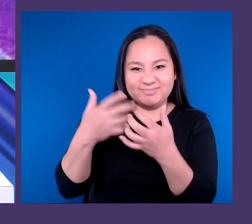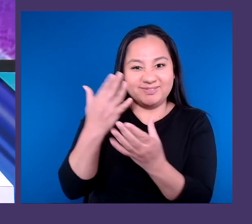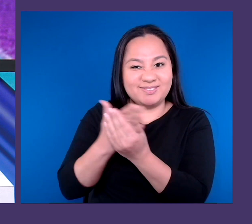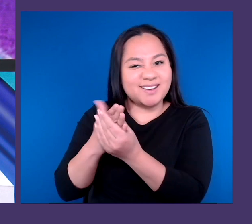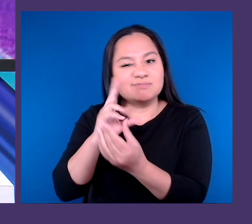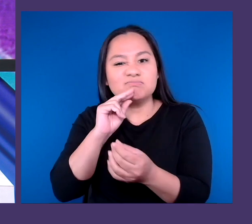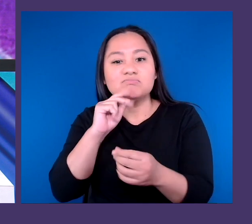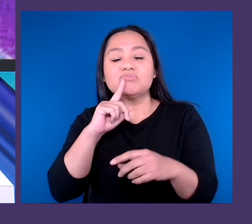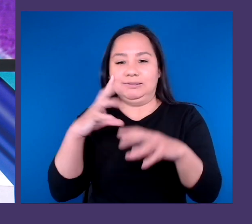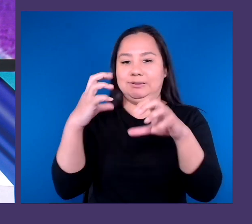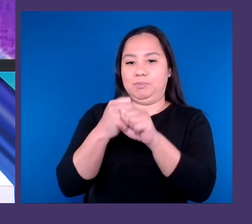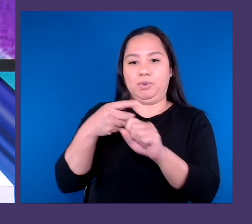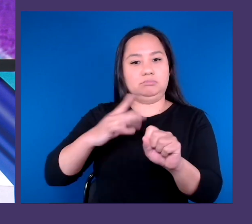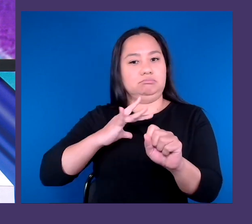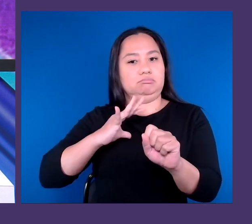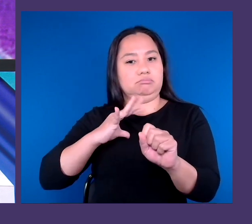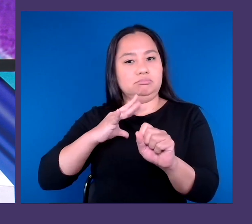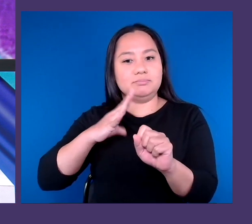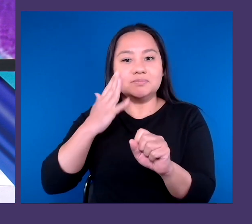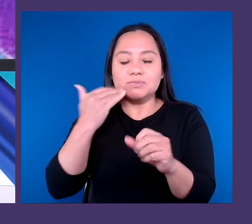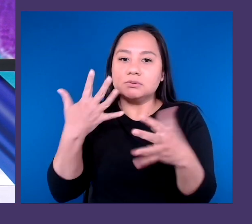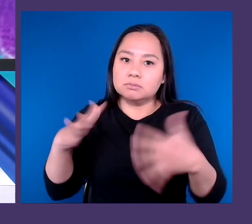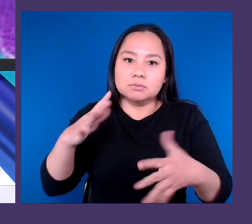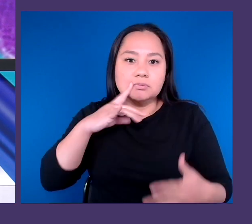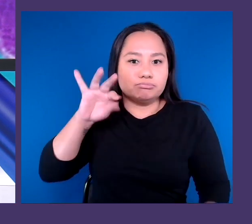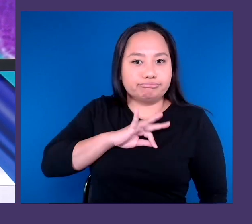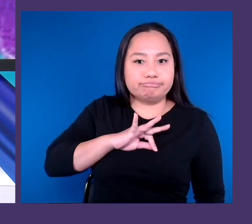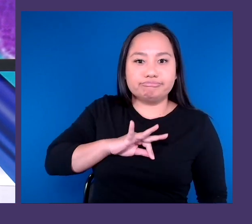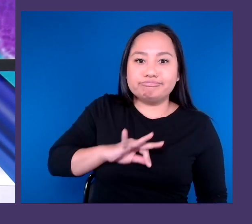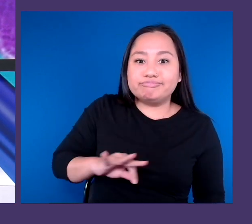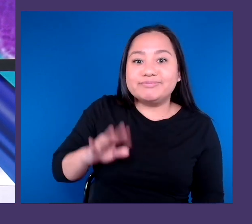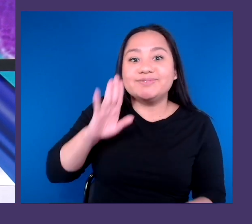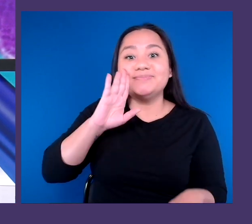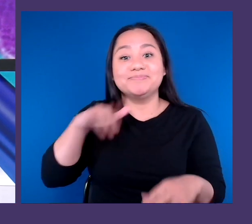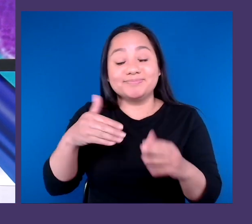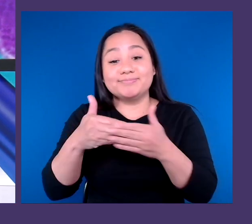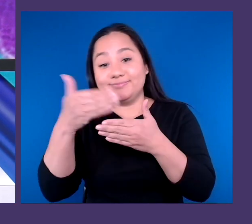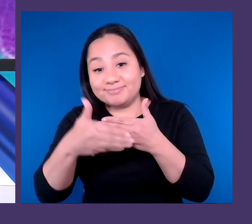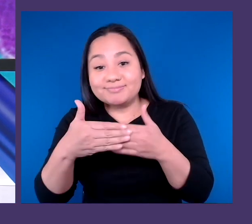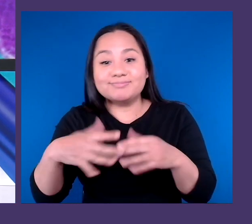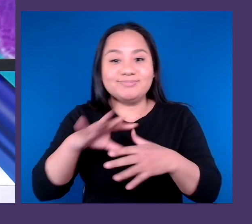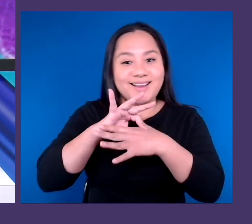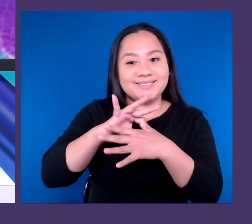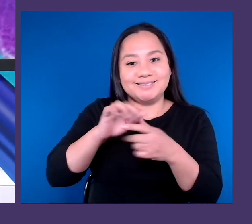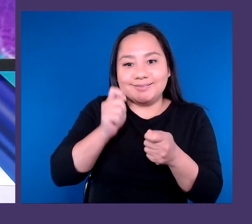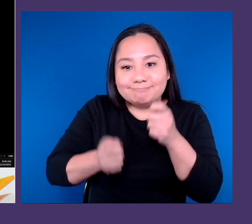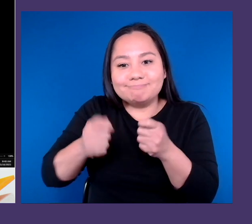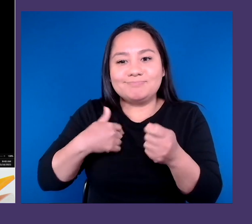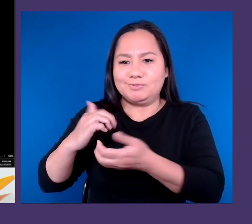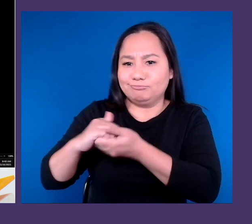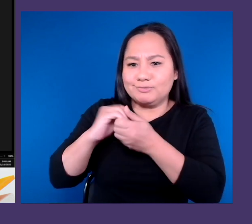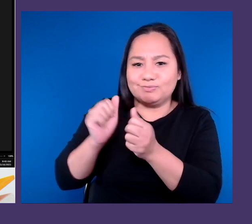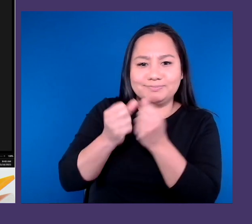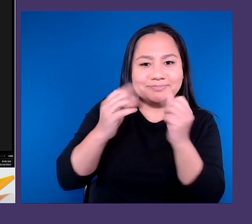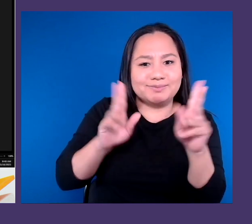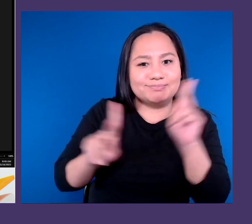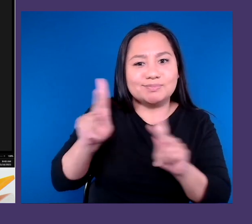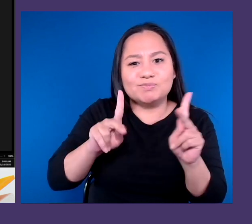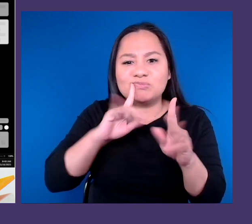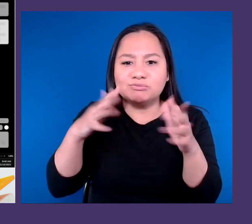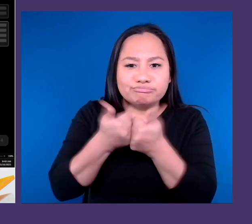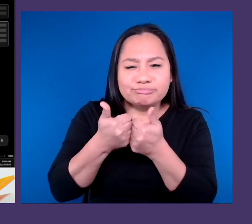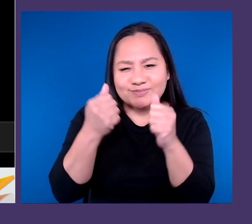editing. Like I collaborate with a ton of people and it's really hard to figure out who changed what and when. And what I can do next is I'm going to jump